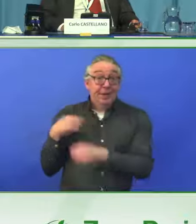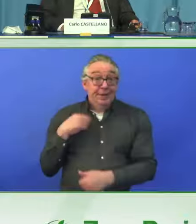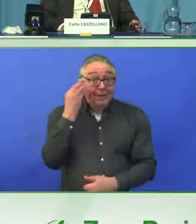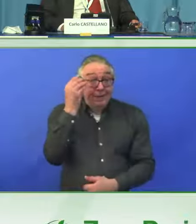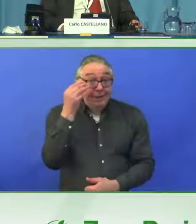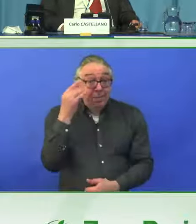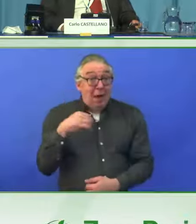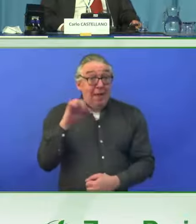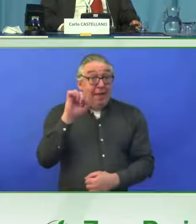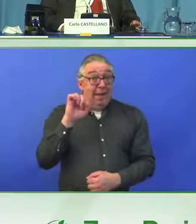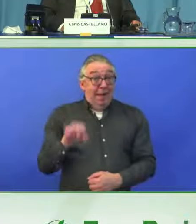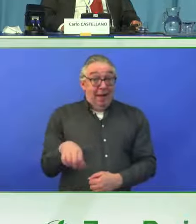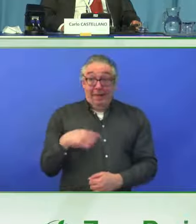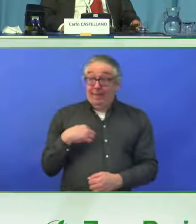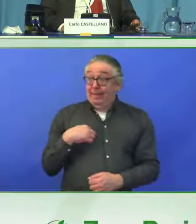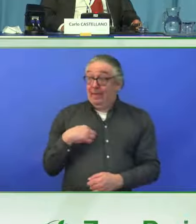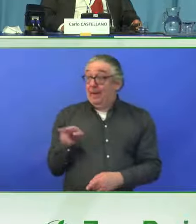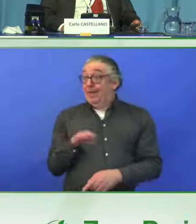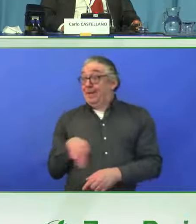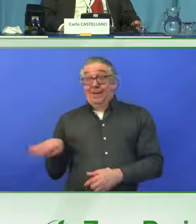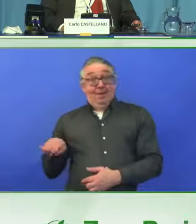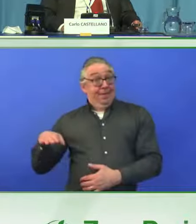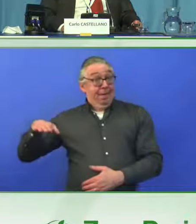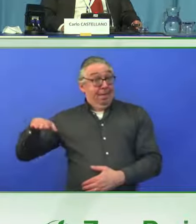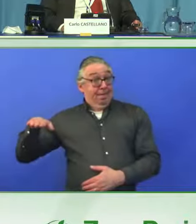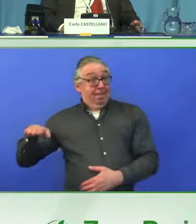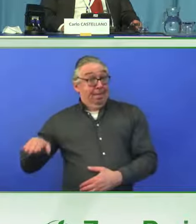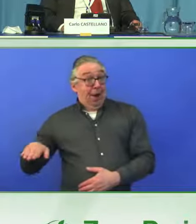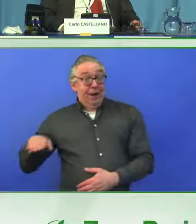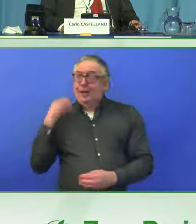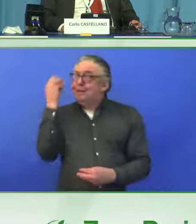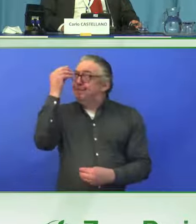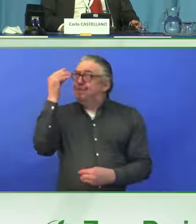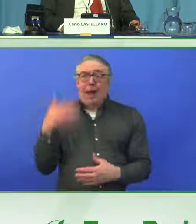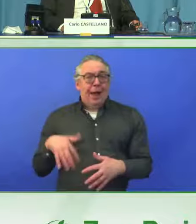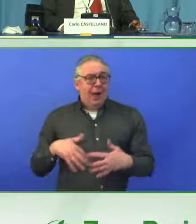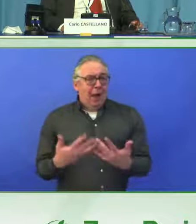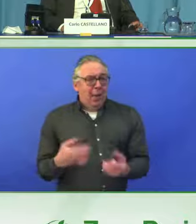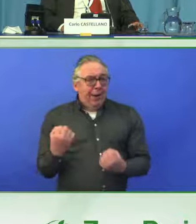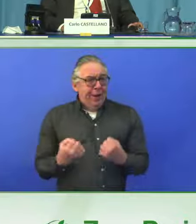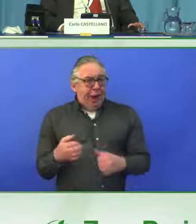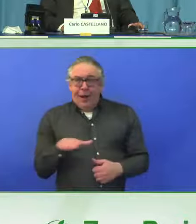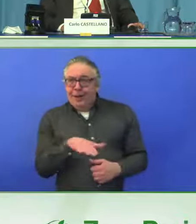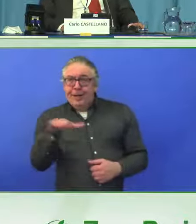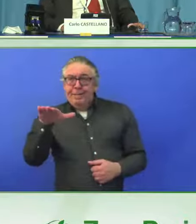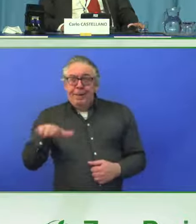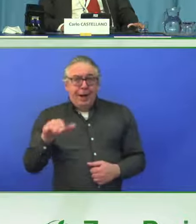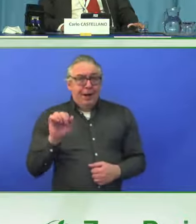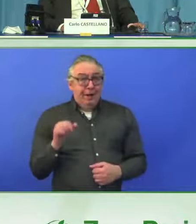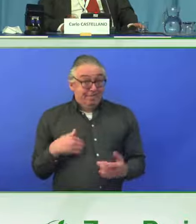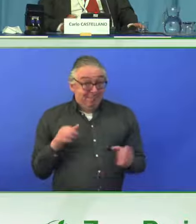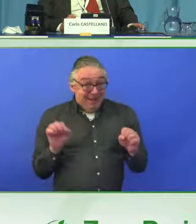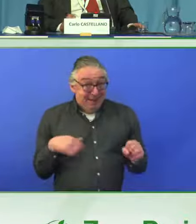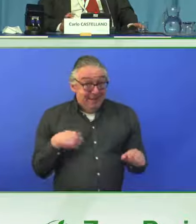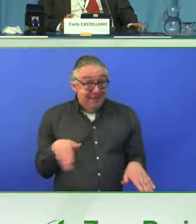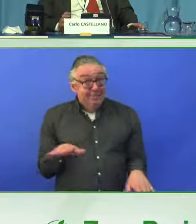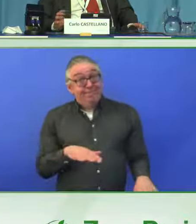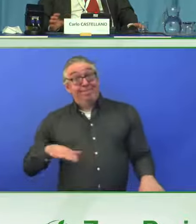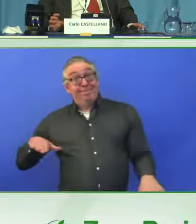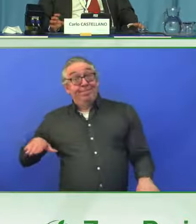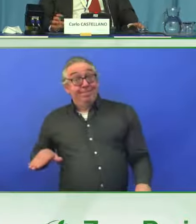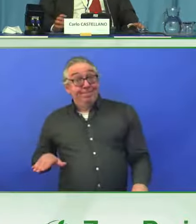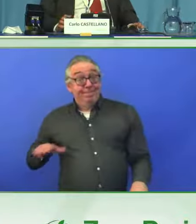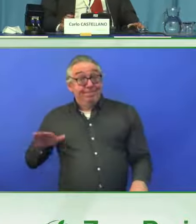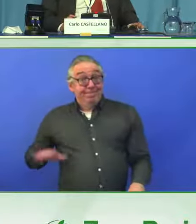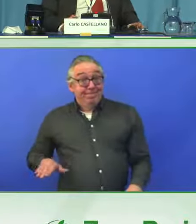in a while, okay? Let me say that this is one of the most